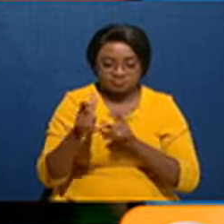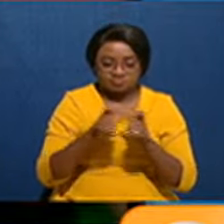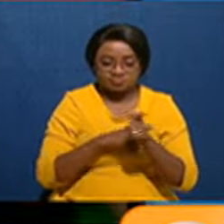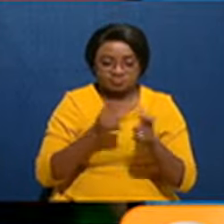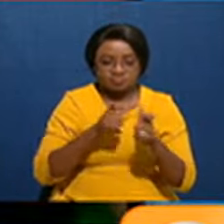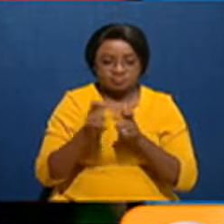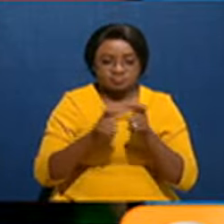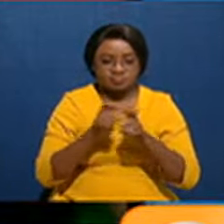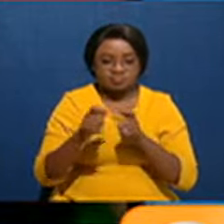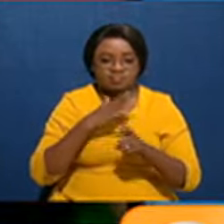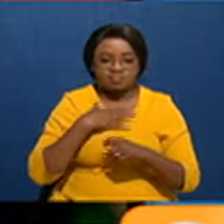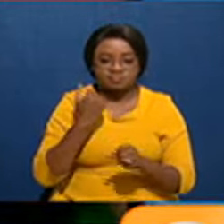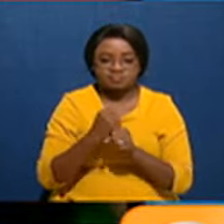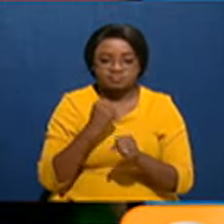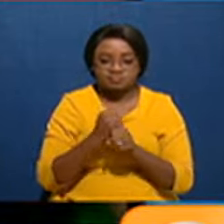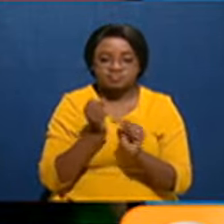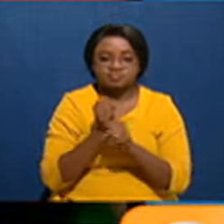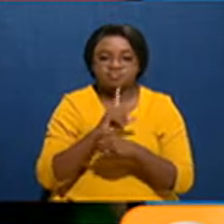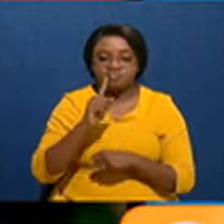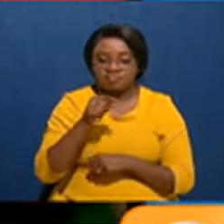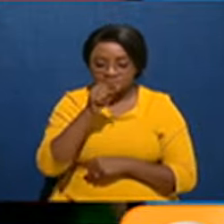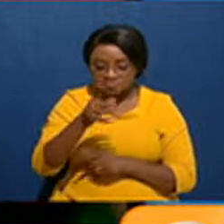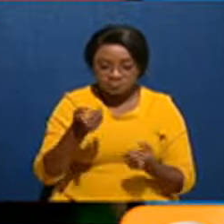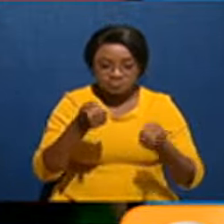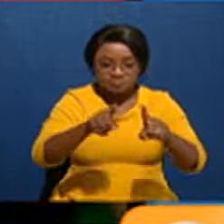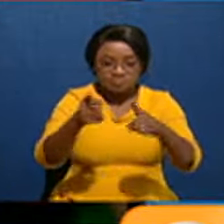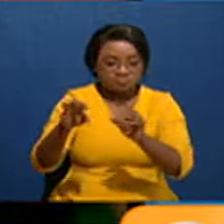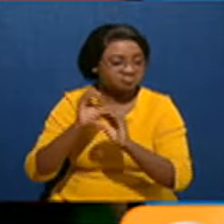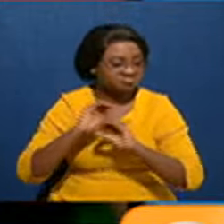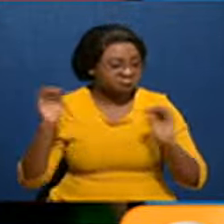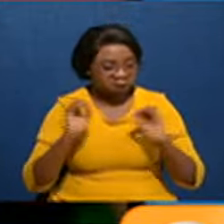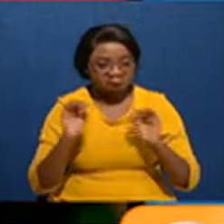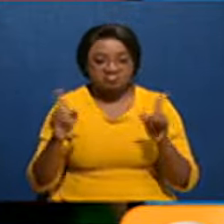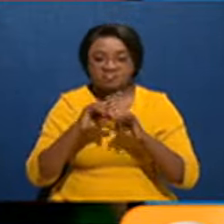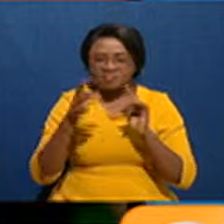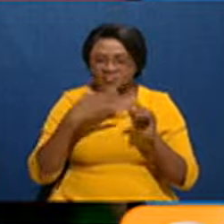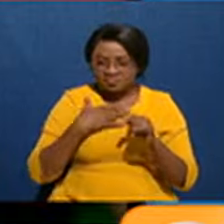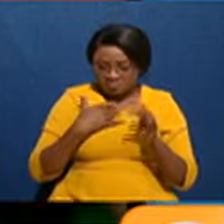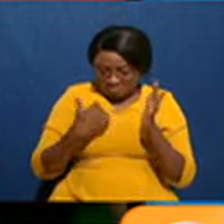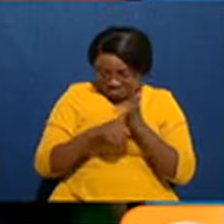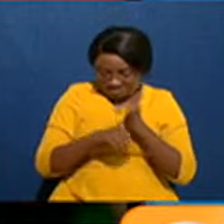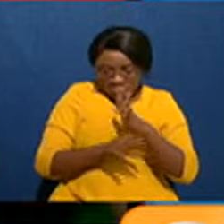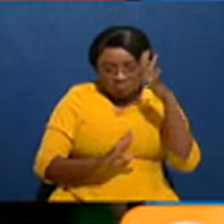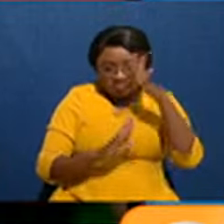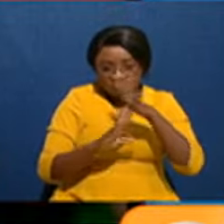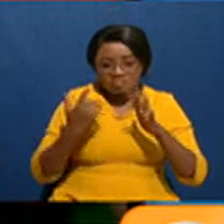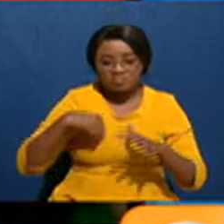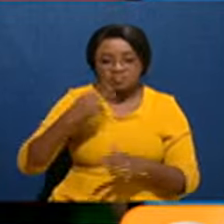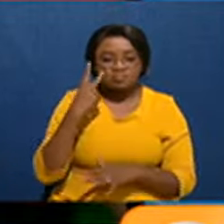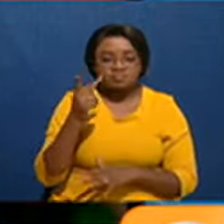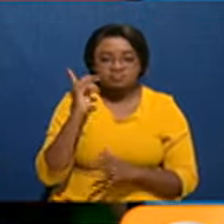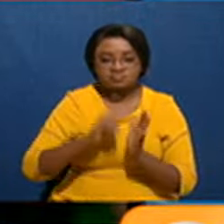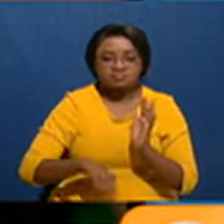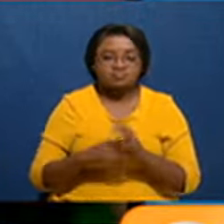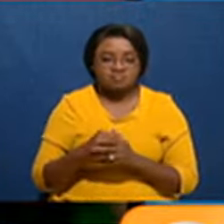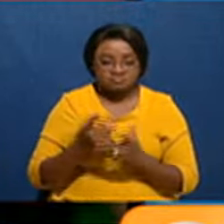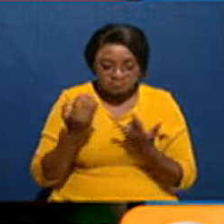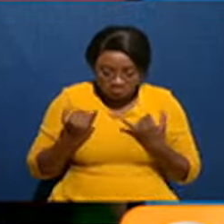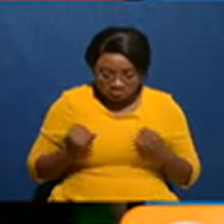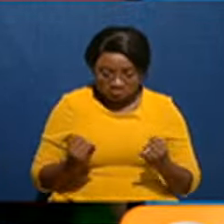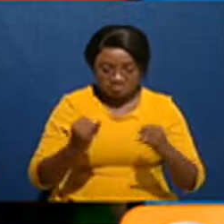our practice to make sure that these things do not happen. A very key plank of the problem we are seeing is basically